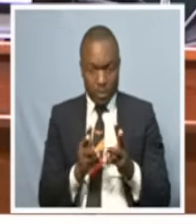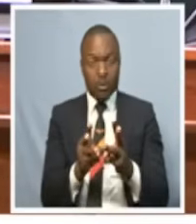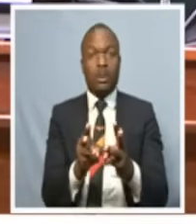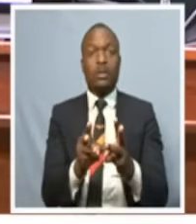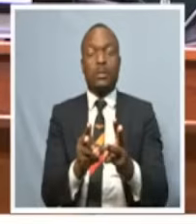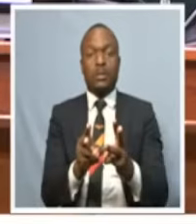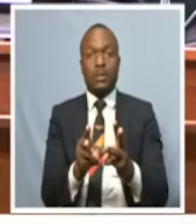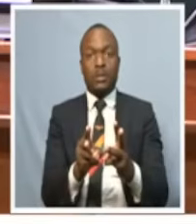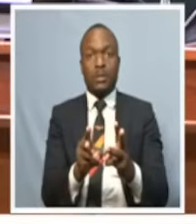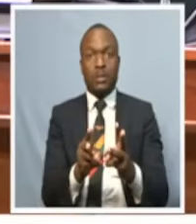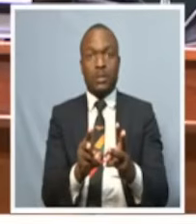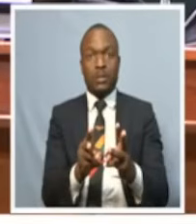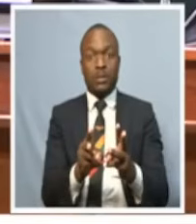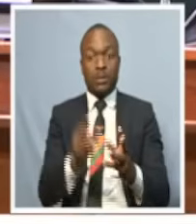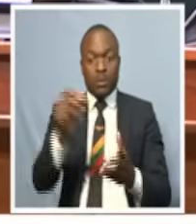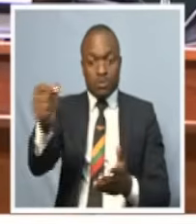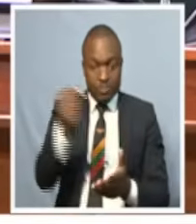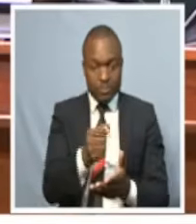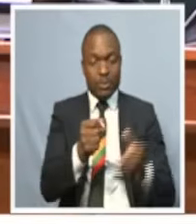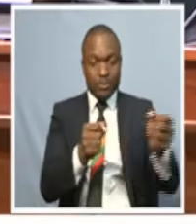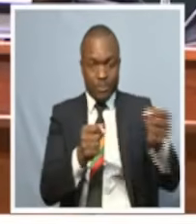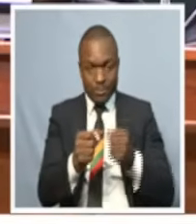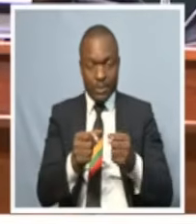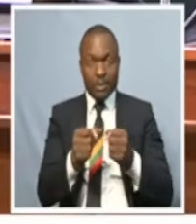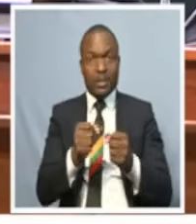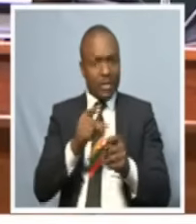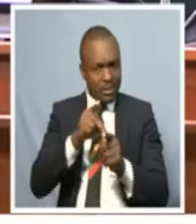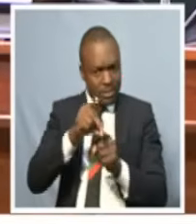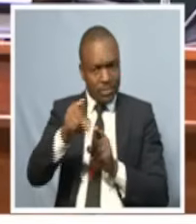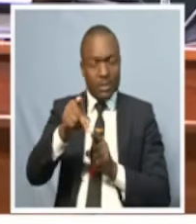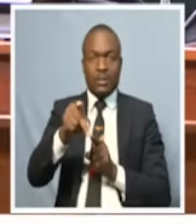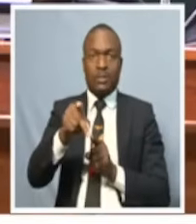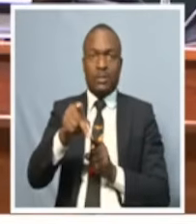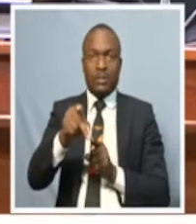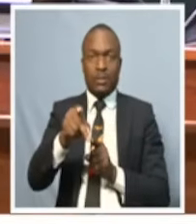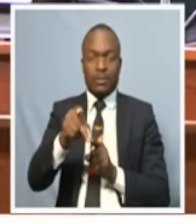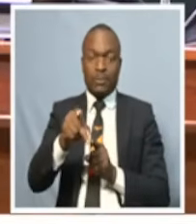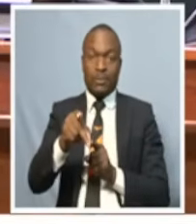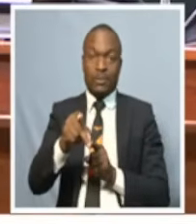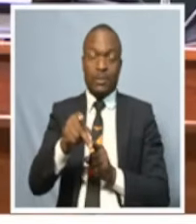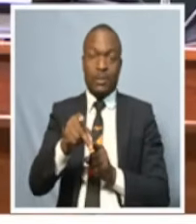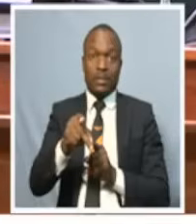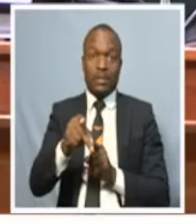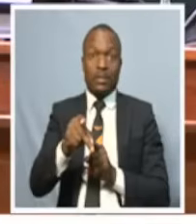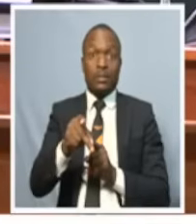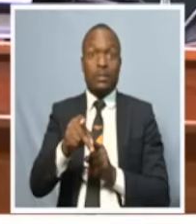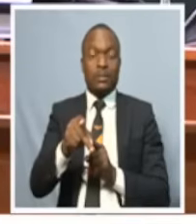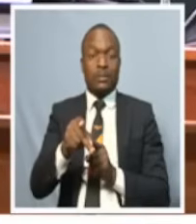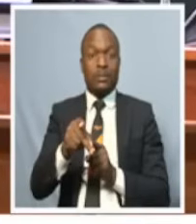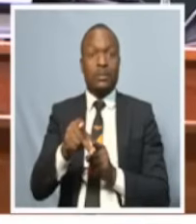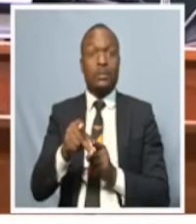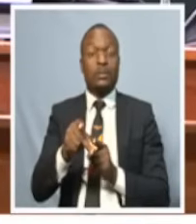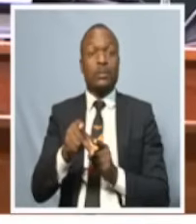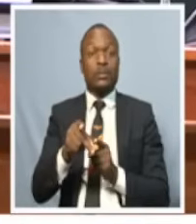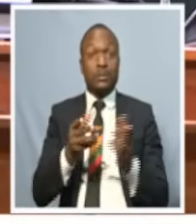absorb specialized professionals and qualified civilian employees who have been serving diligently within